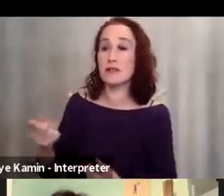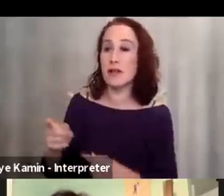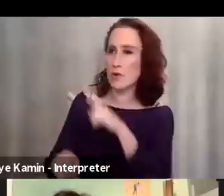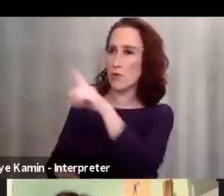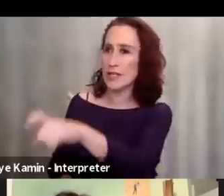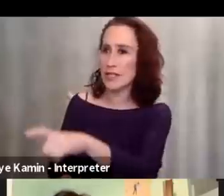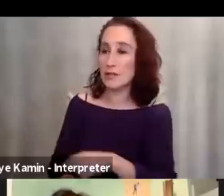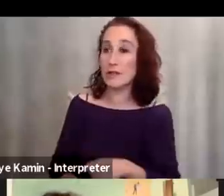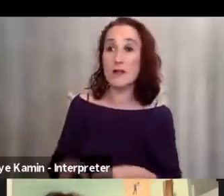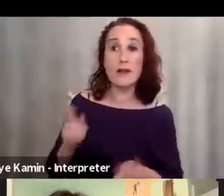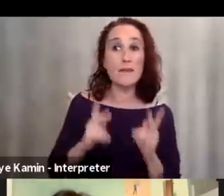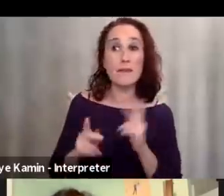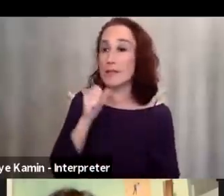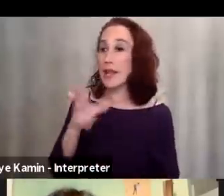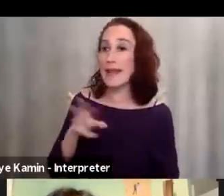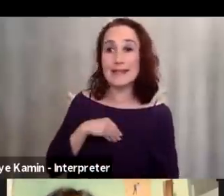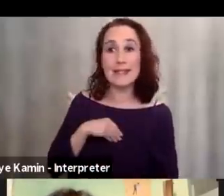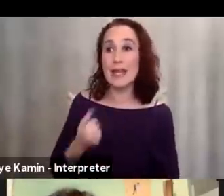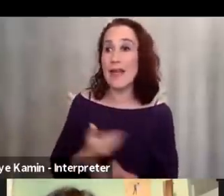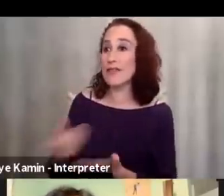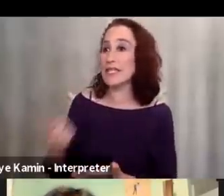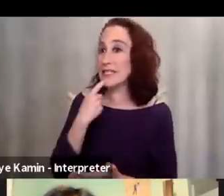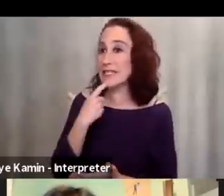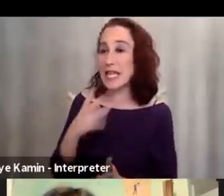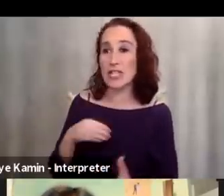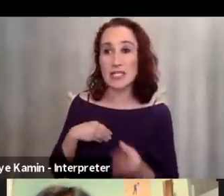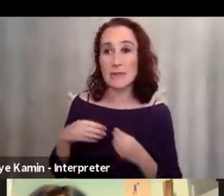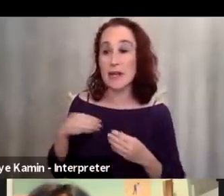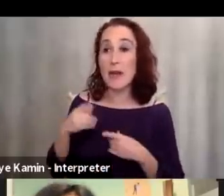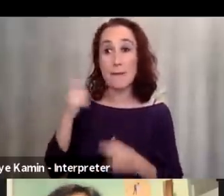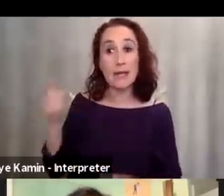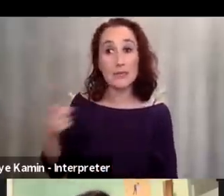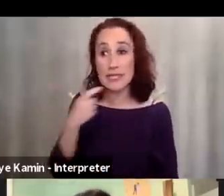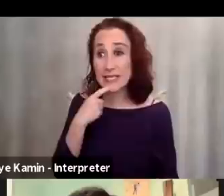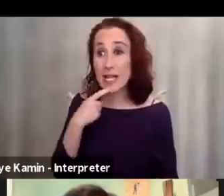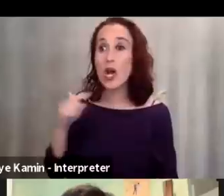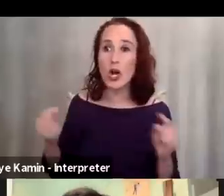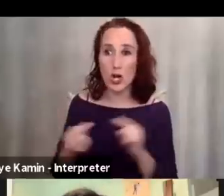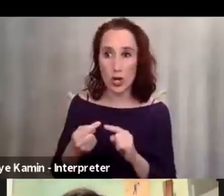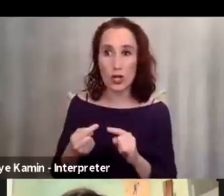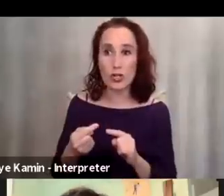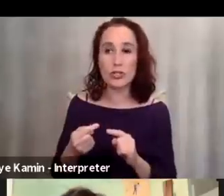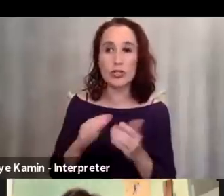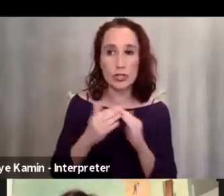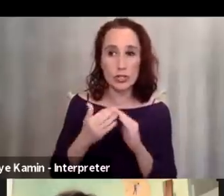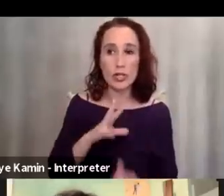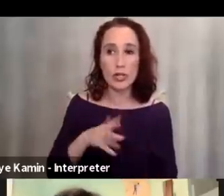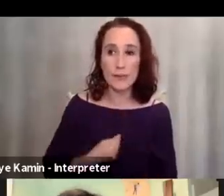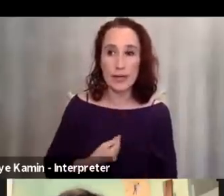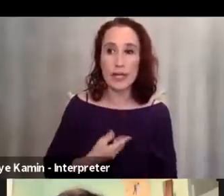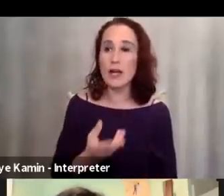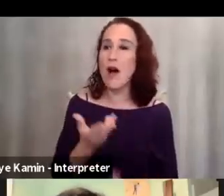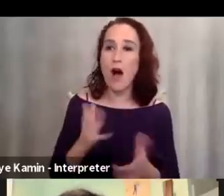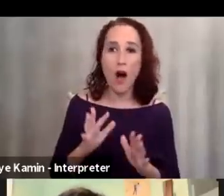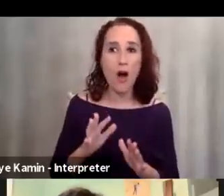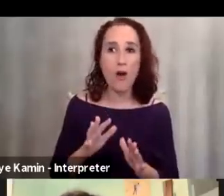and people are not just taking what she says at face value, because what she said is very, very harmful to communities who are already